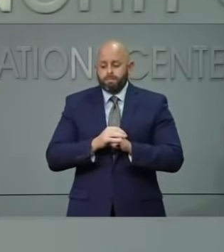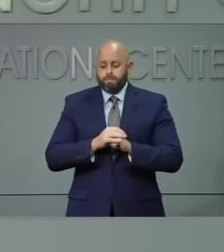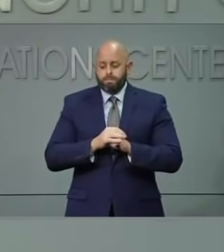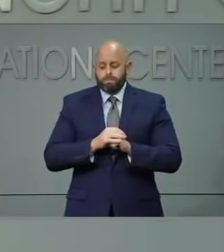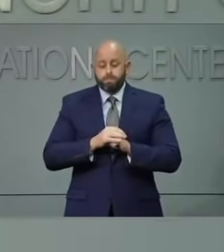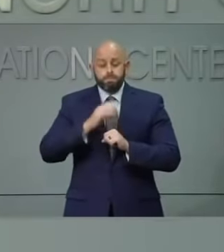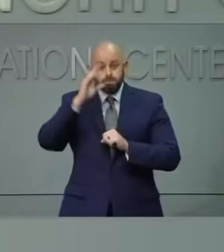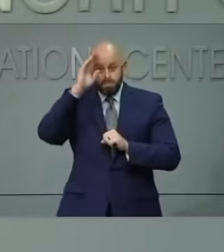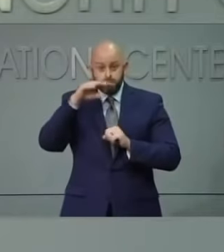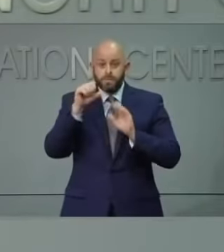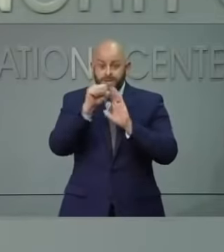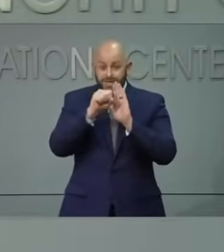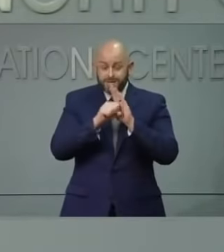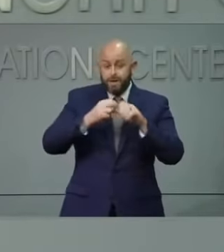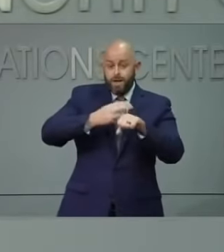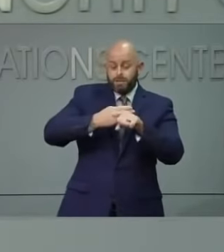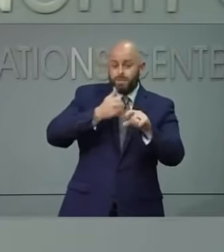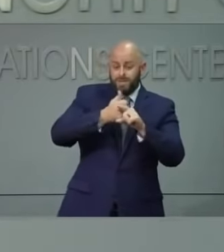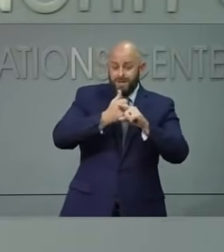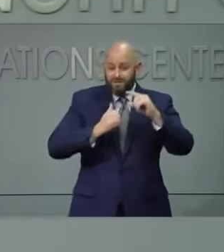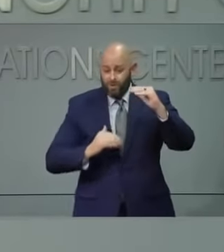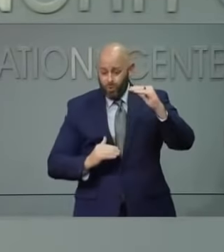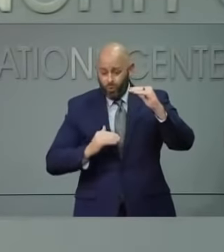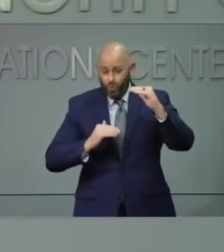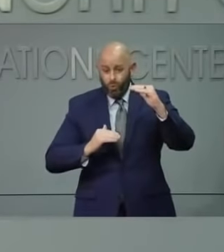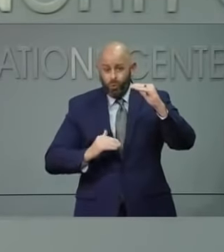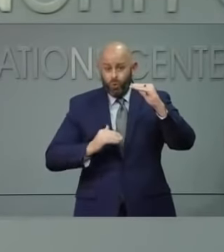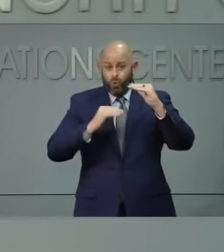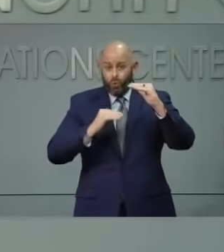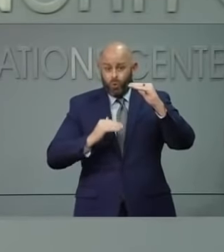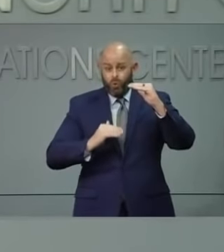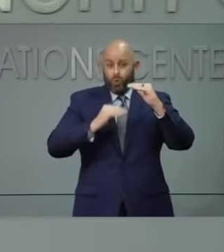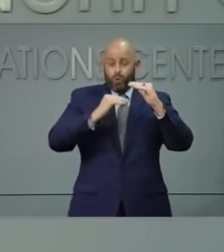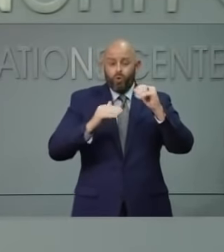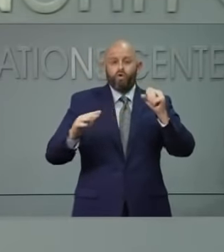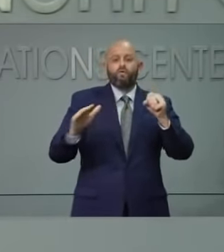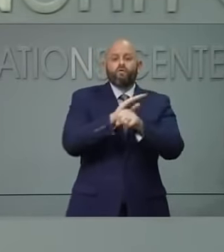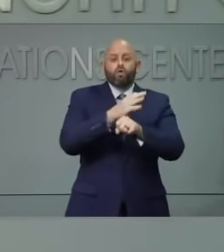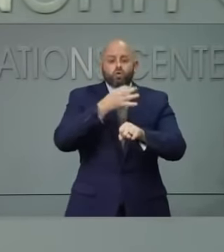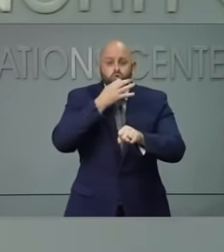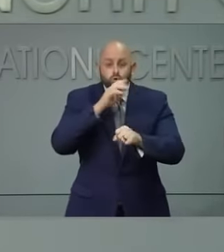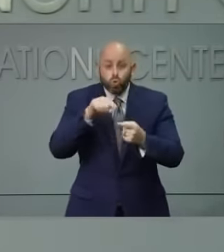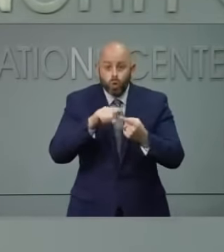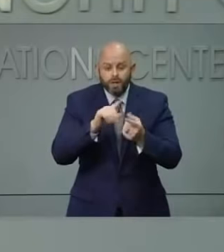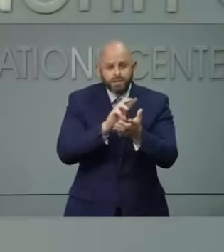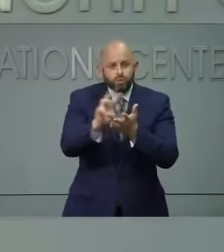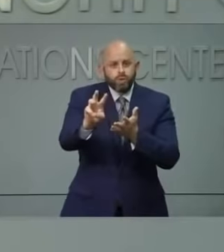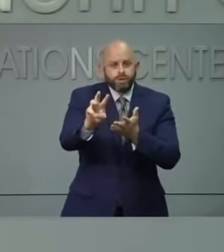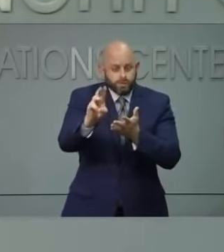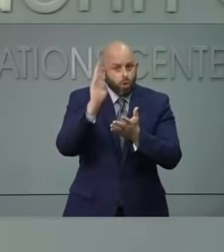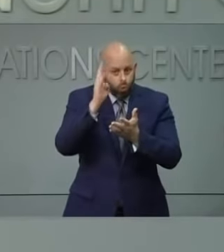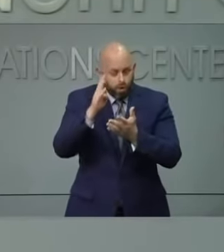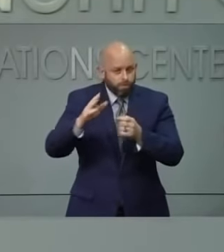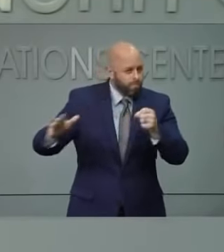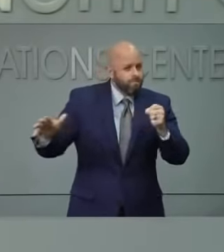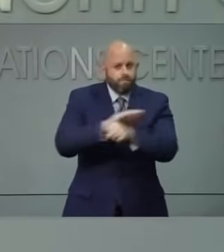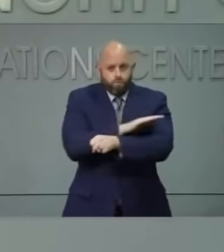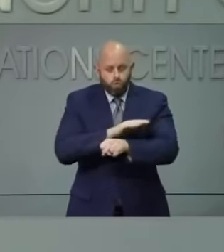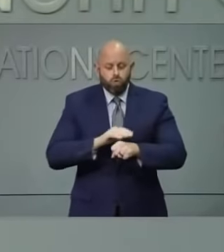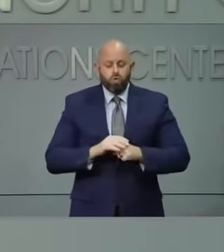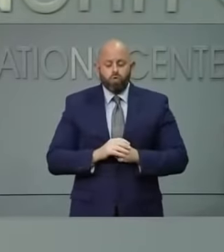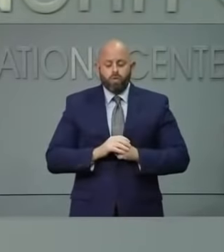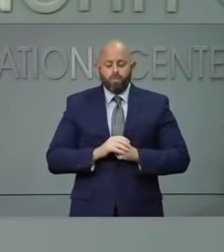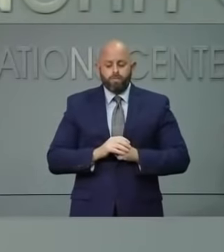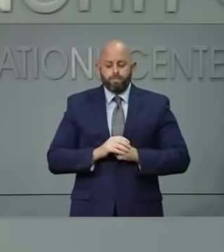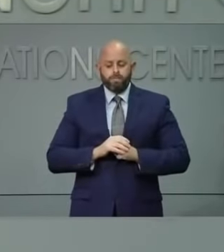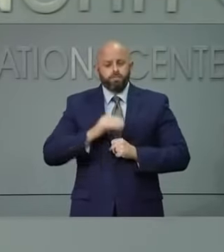at capacity if the current trends continue. Hospitals have said they're ready to take action if necessary, like limiting elective